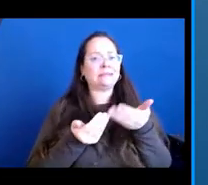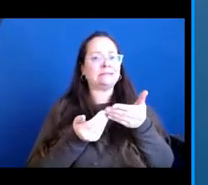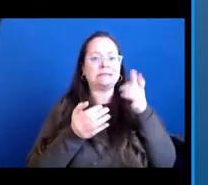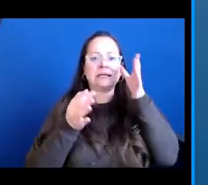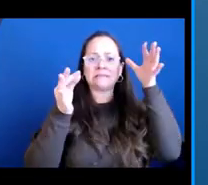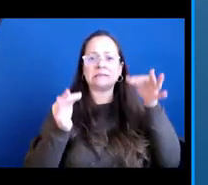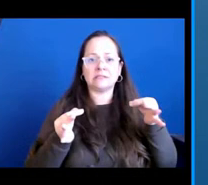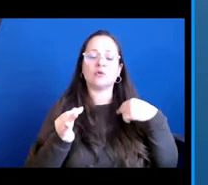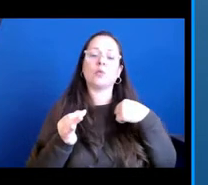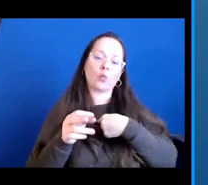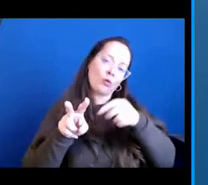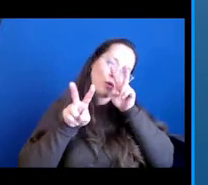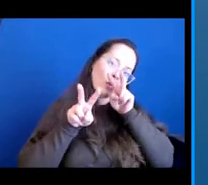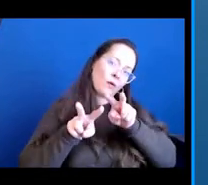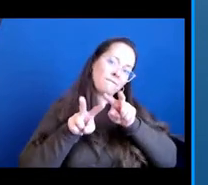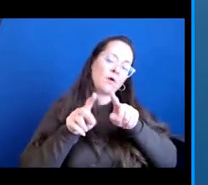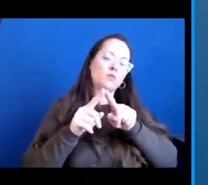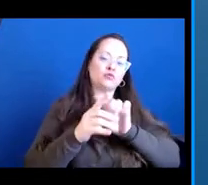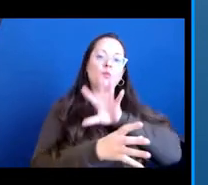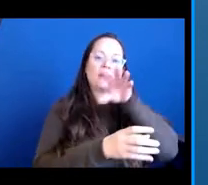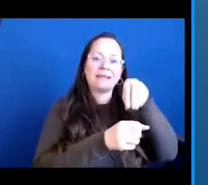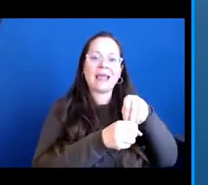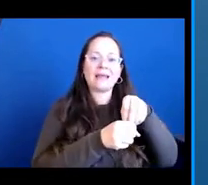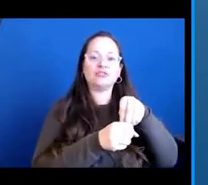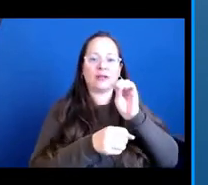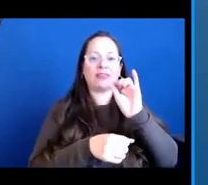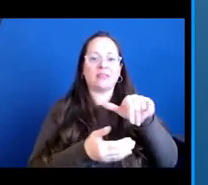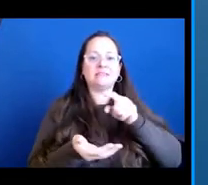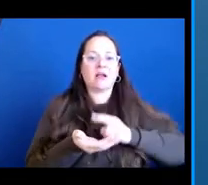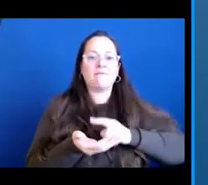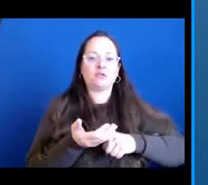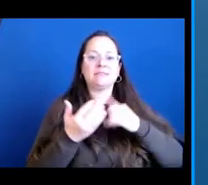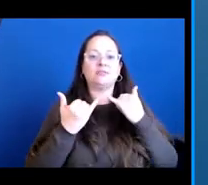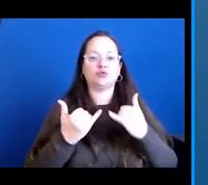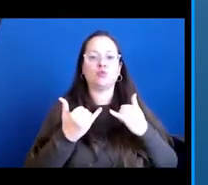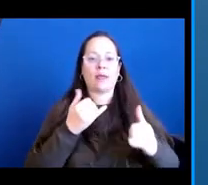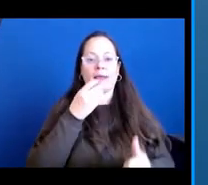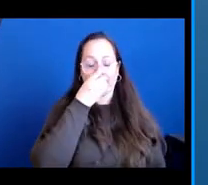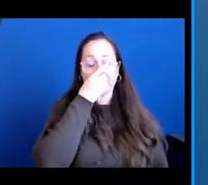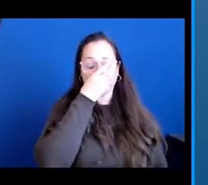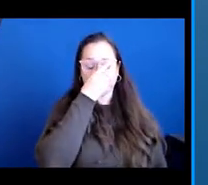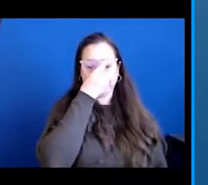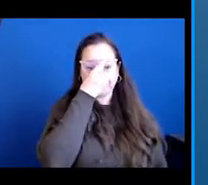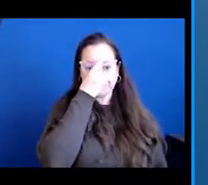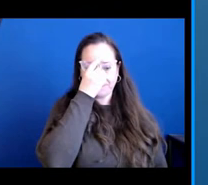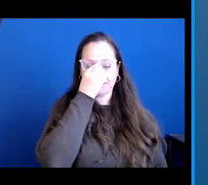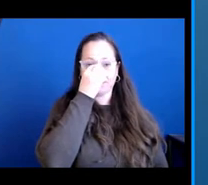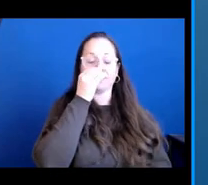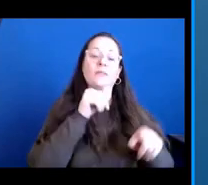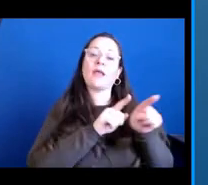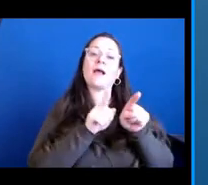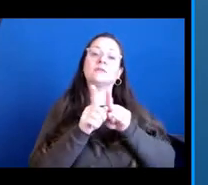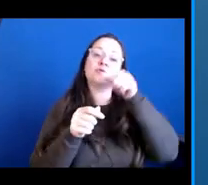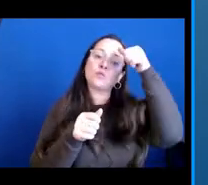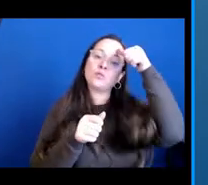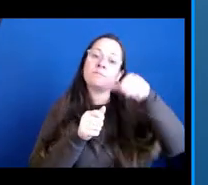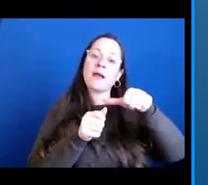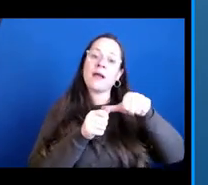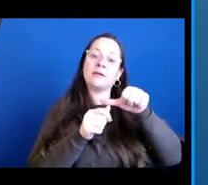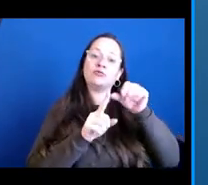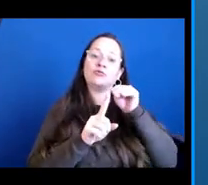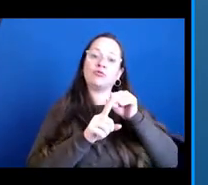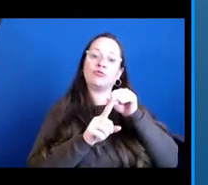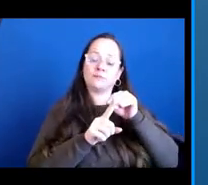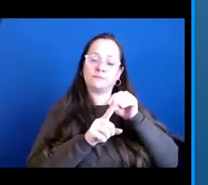forward to engaging in this conversation today as a reminder 12